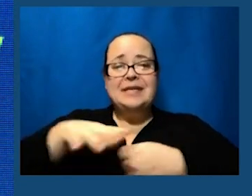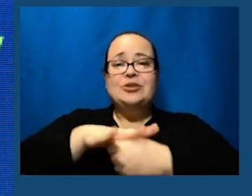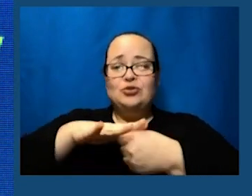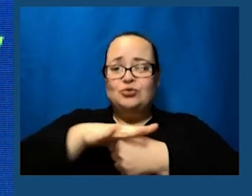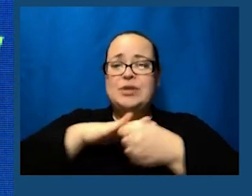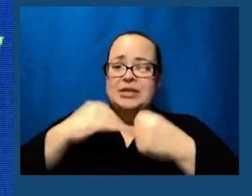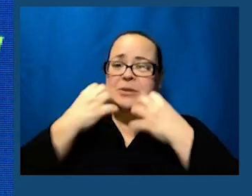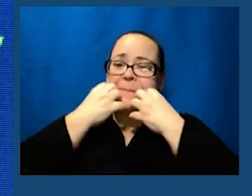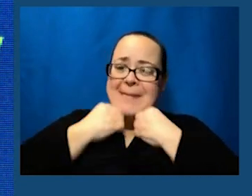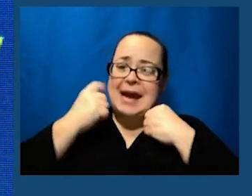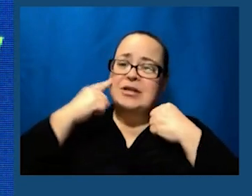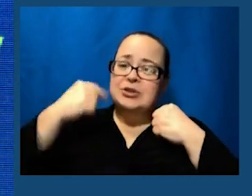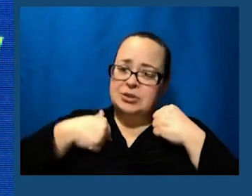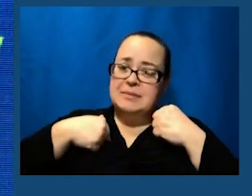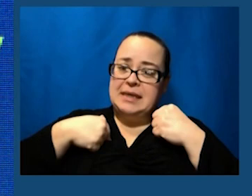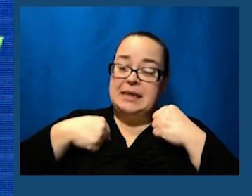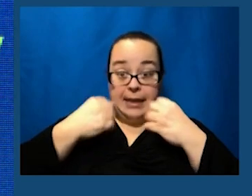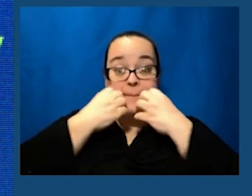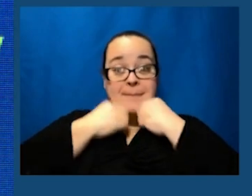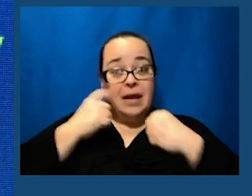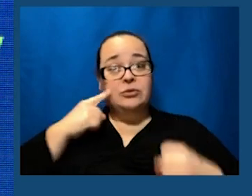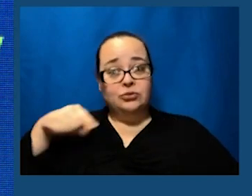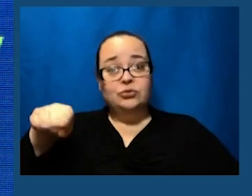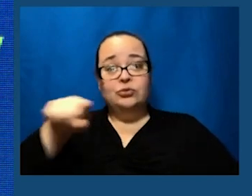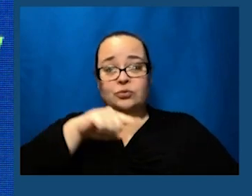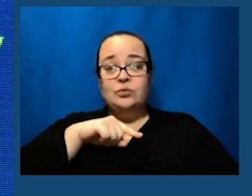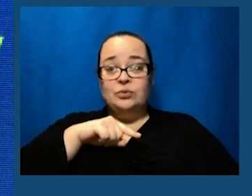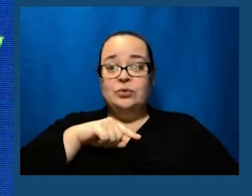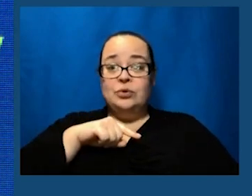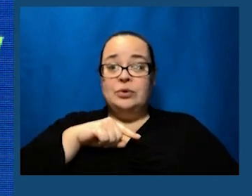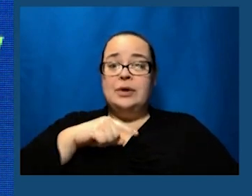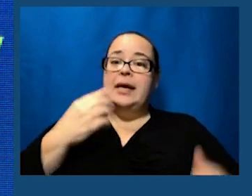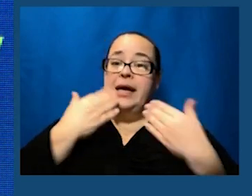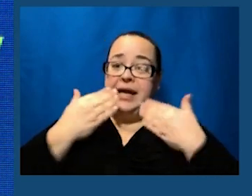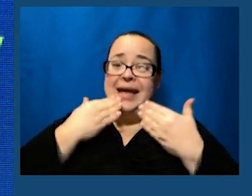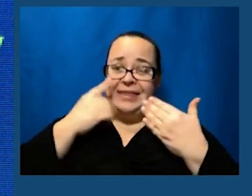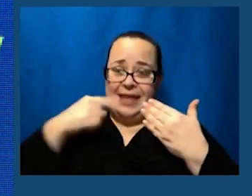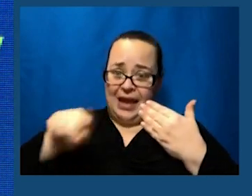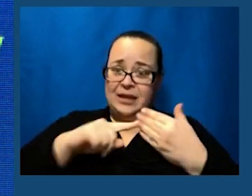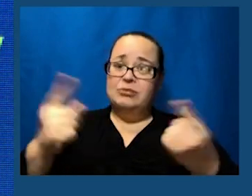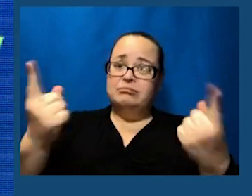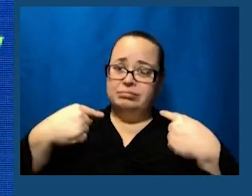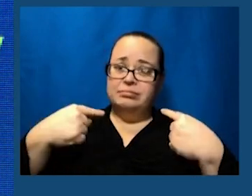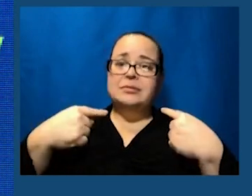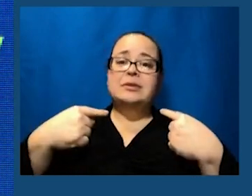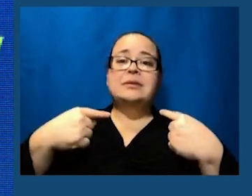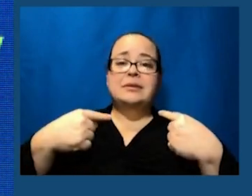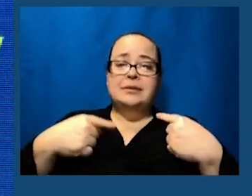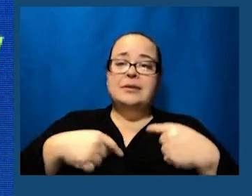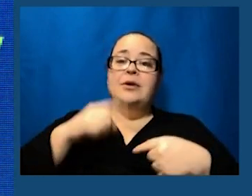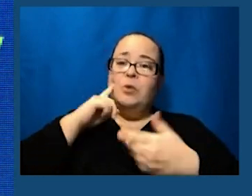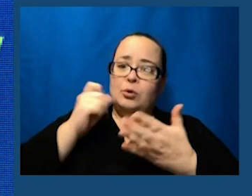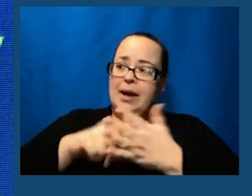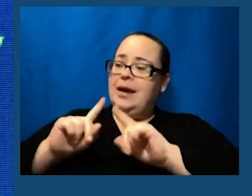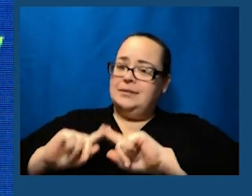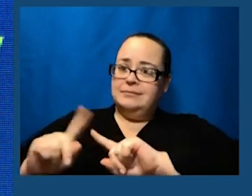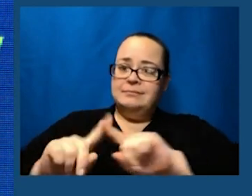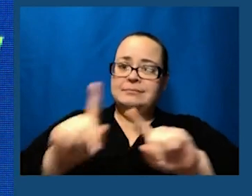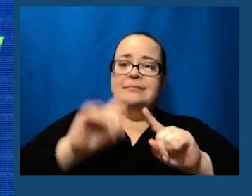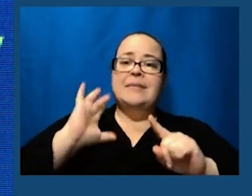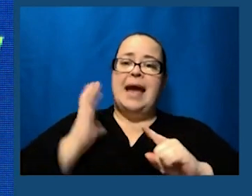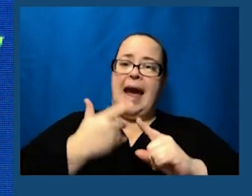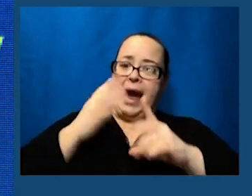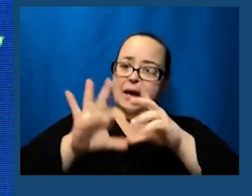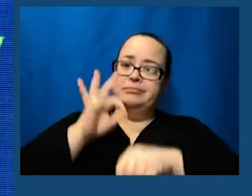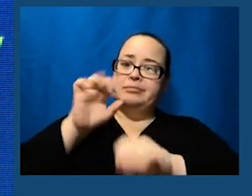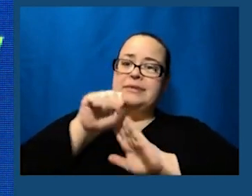all of you. And again, I want to thank everyone who's here. We've recognized a number of our state officials, elected officials, but as